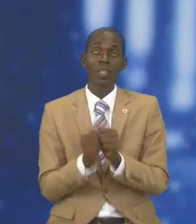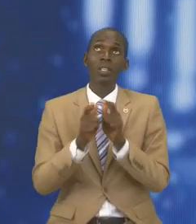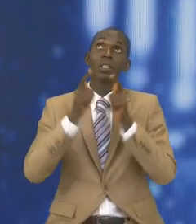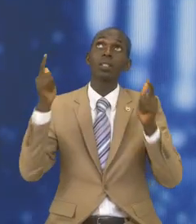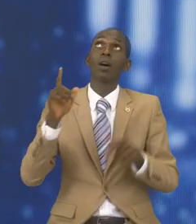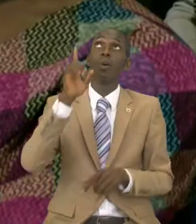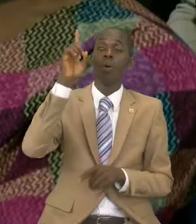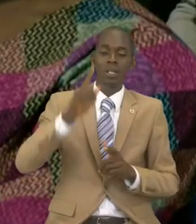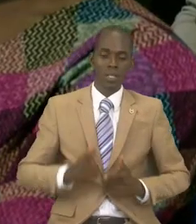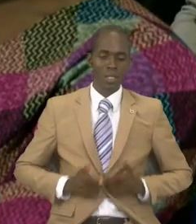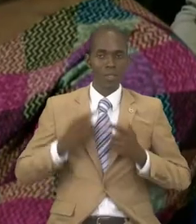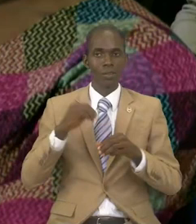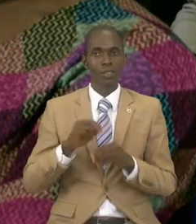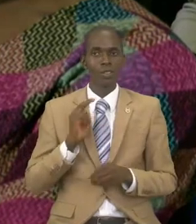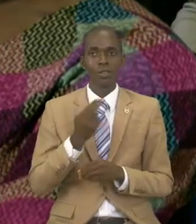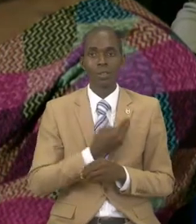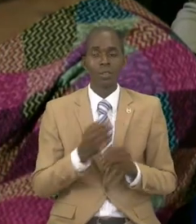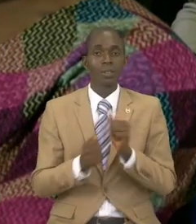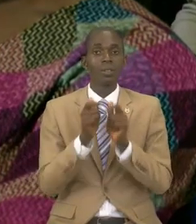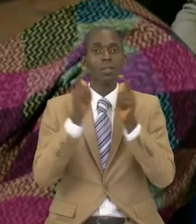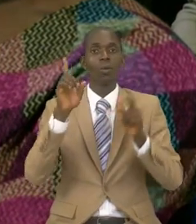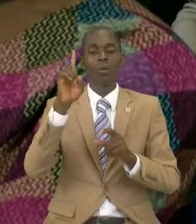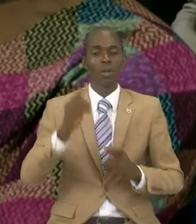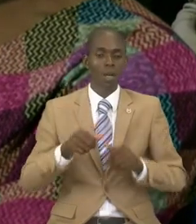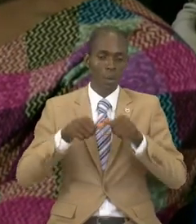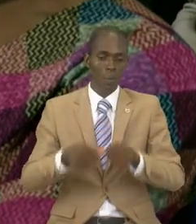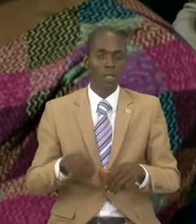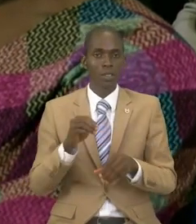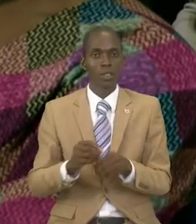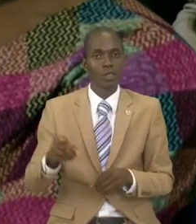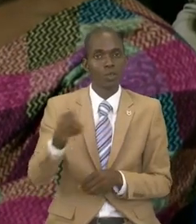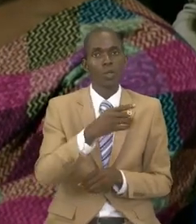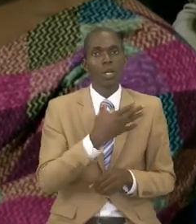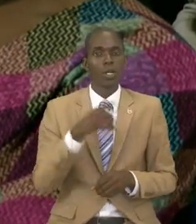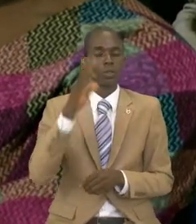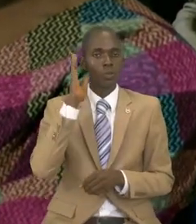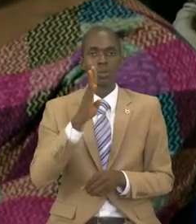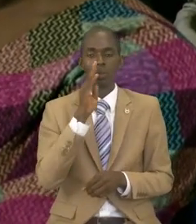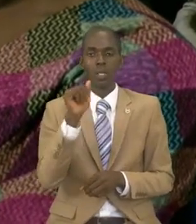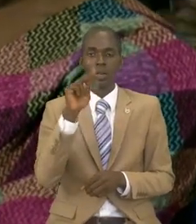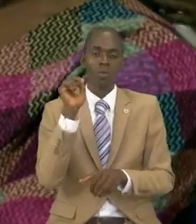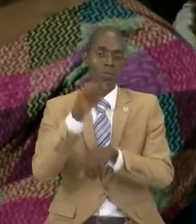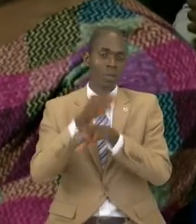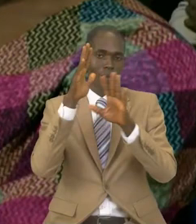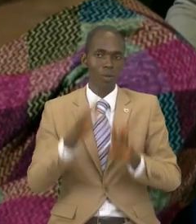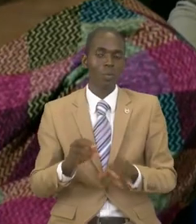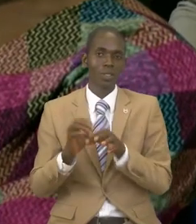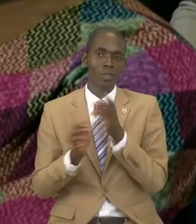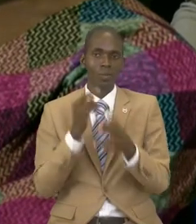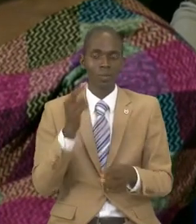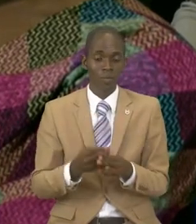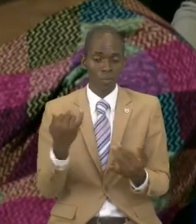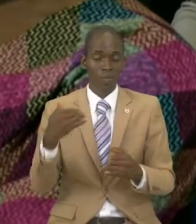in us, the greater one abides in you, and you'll be an overcomer. Tonight, an